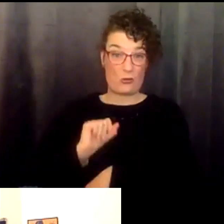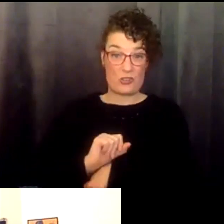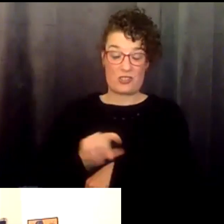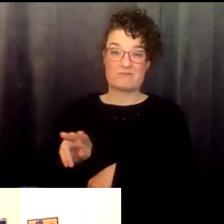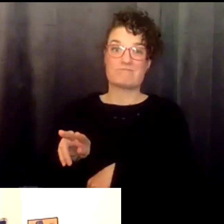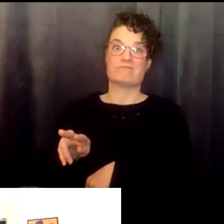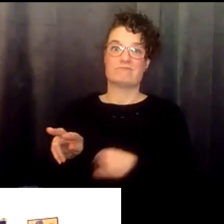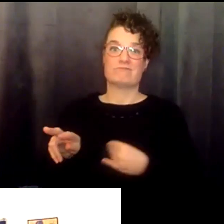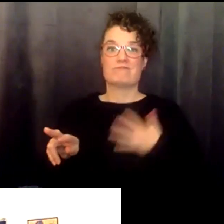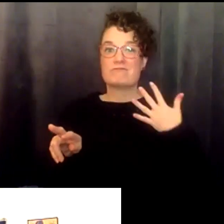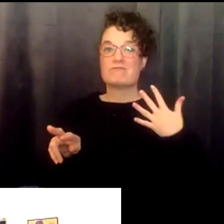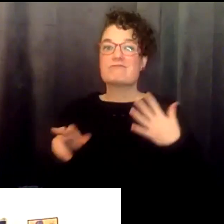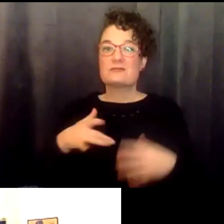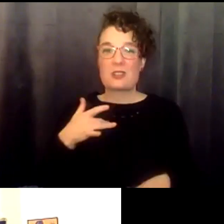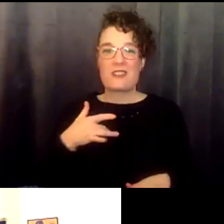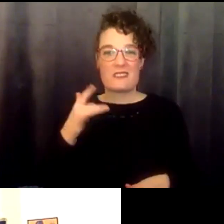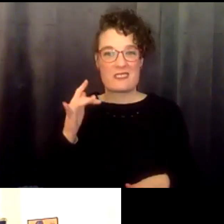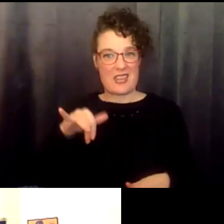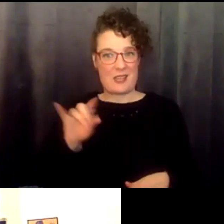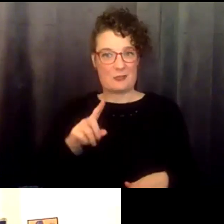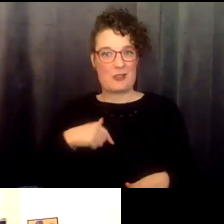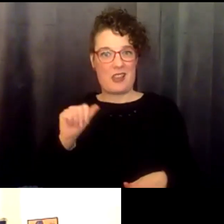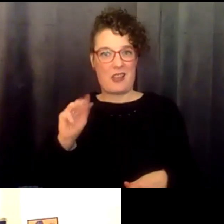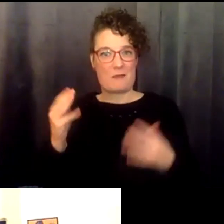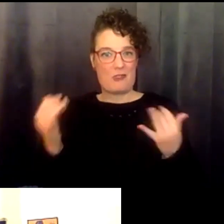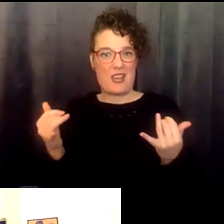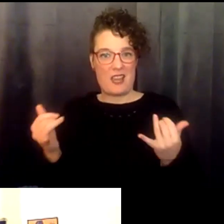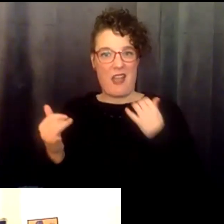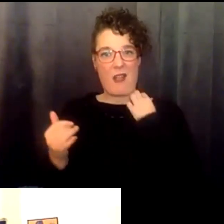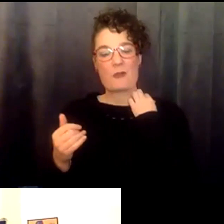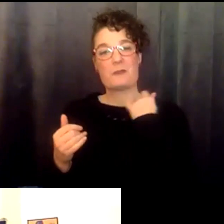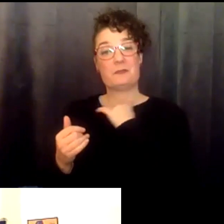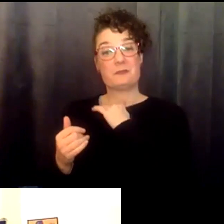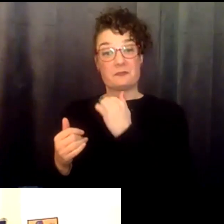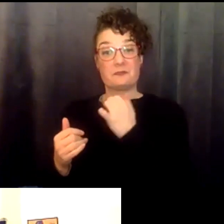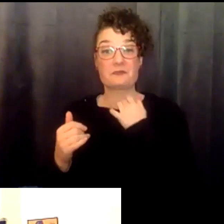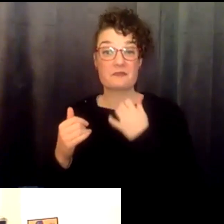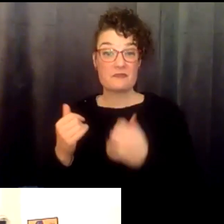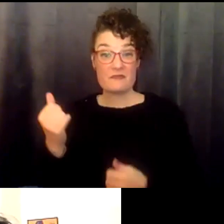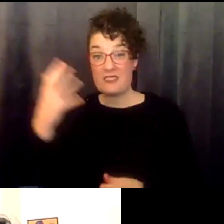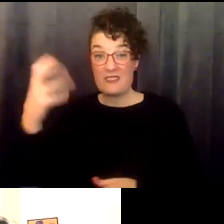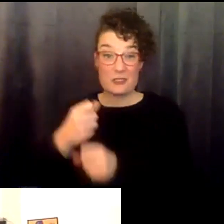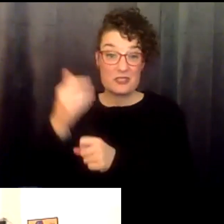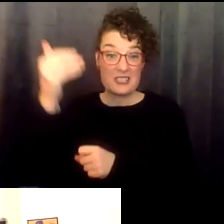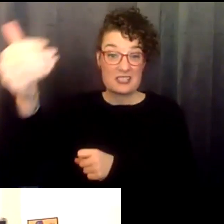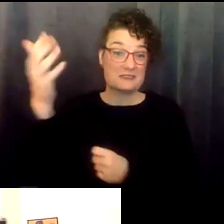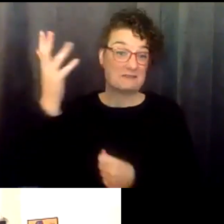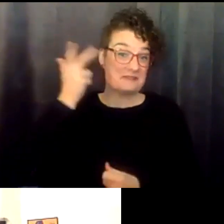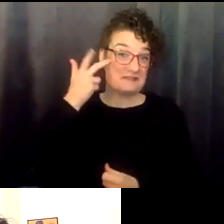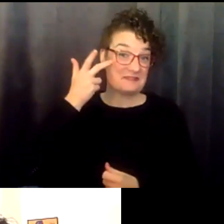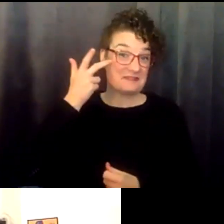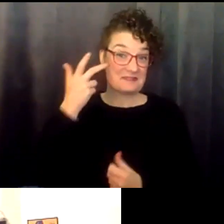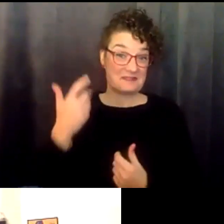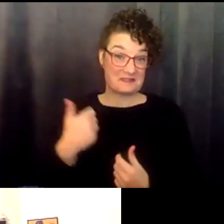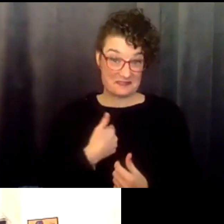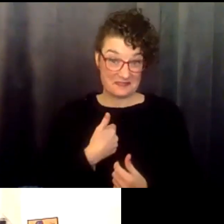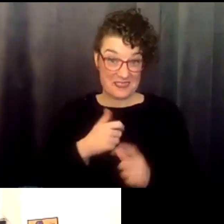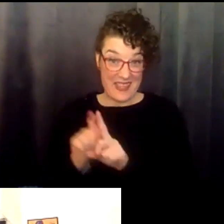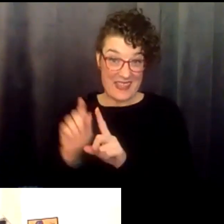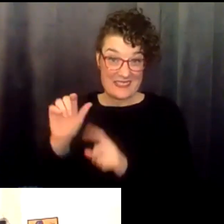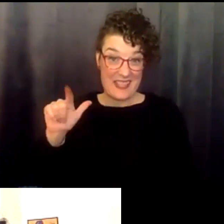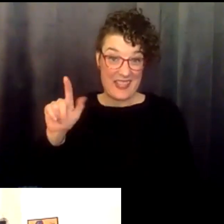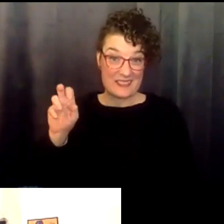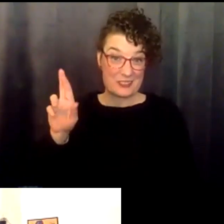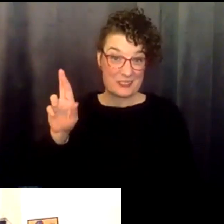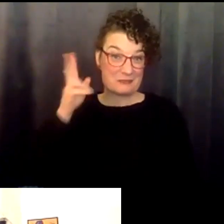yeah, that's where I find myself right now. And you know, in some years we'll see, you know, myself as an elder.